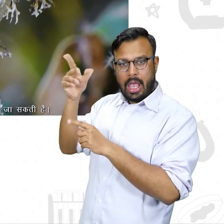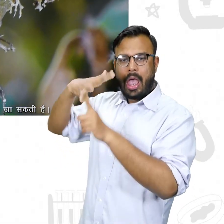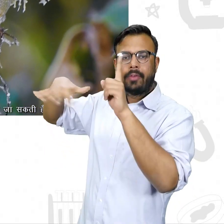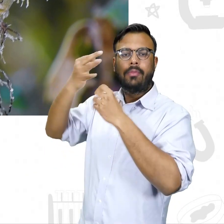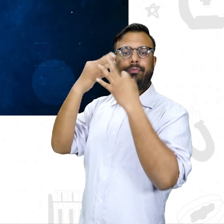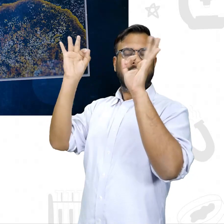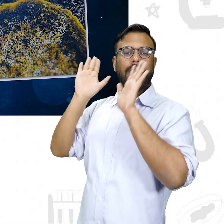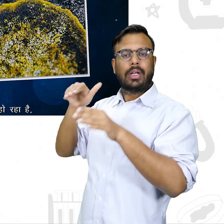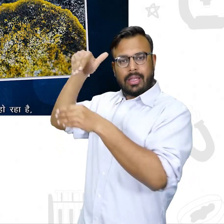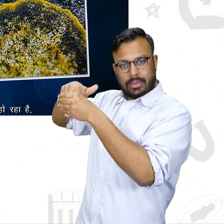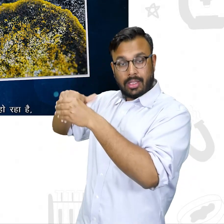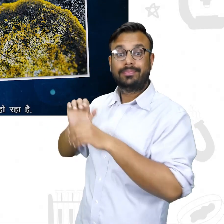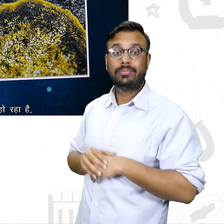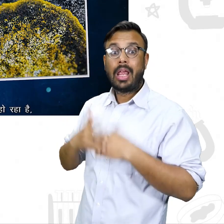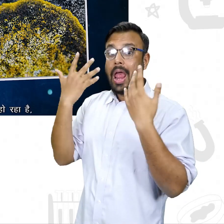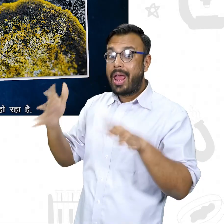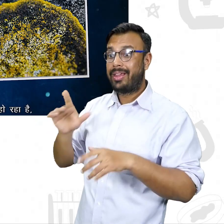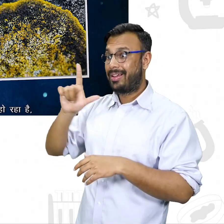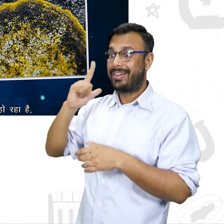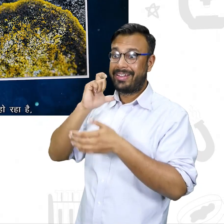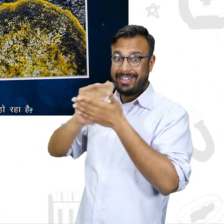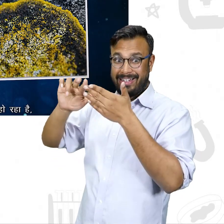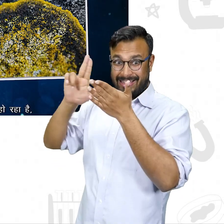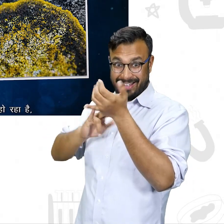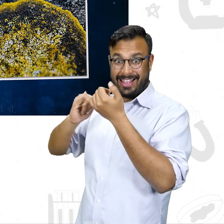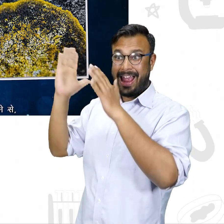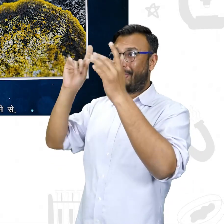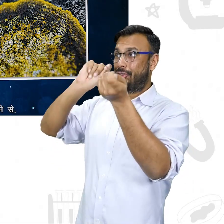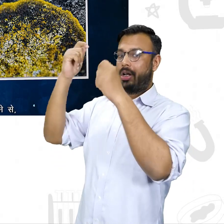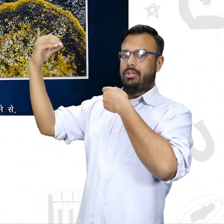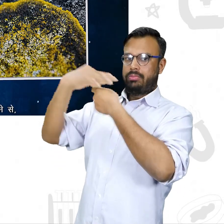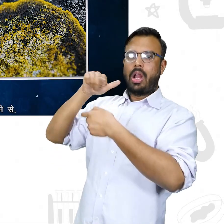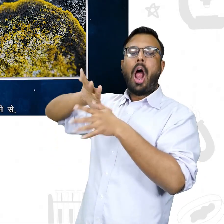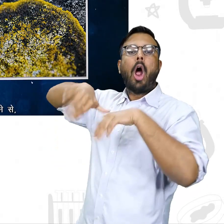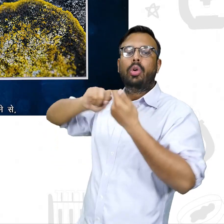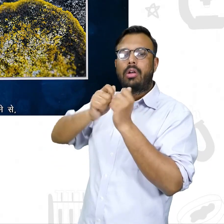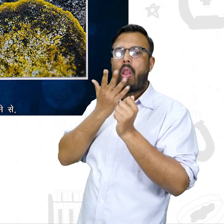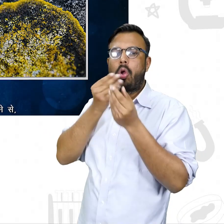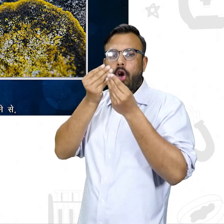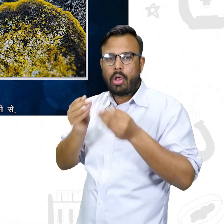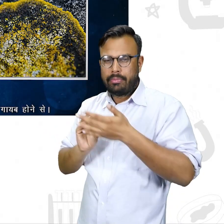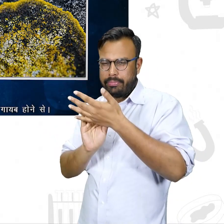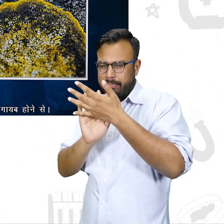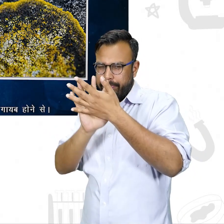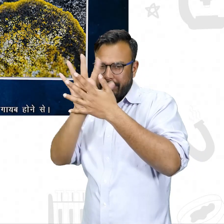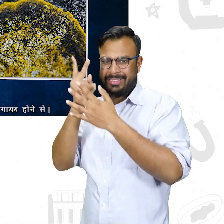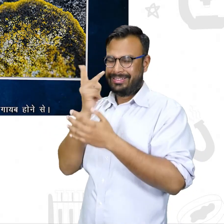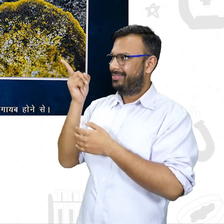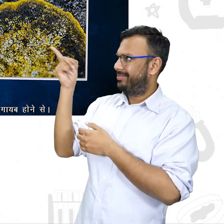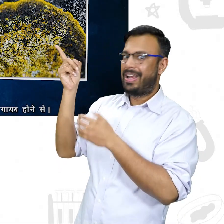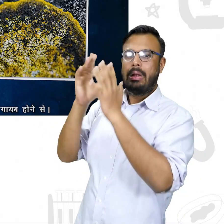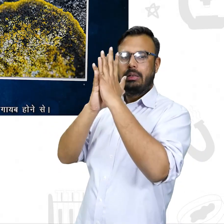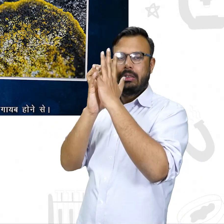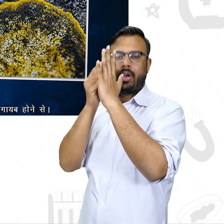air pollution. Lichens indicate a place is polluted by changing their color, bleaching, peeling off from